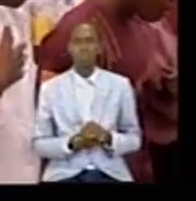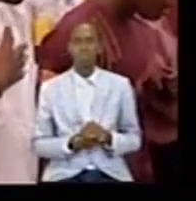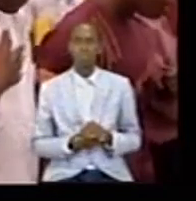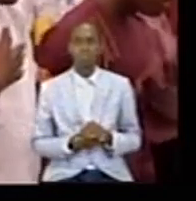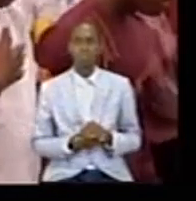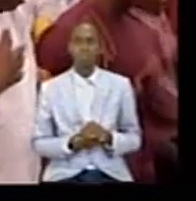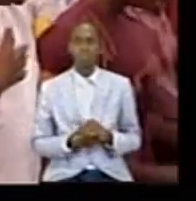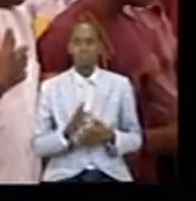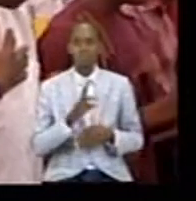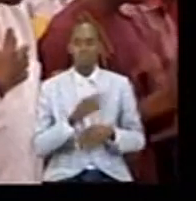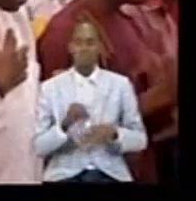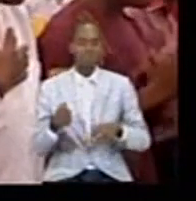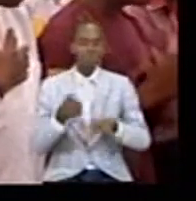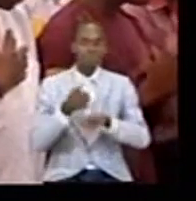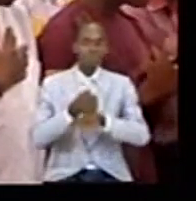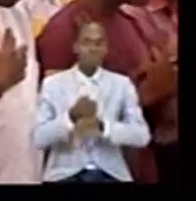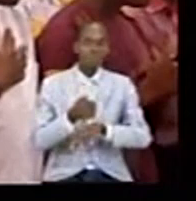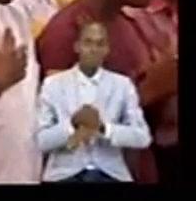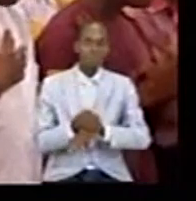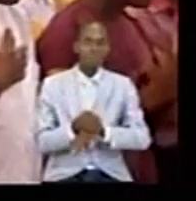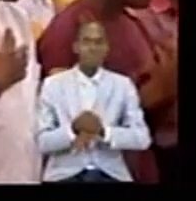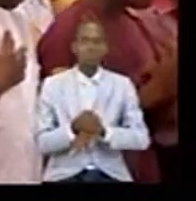No blame.